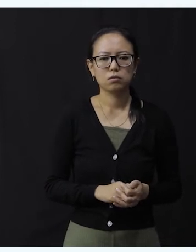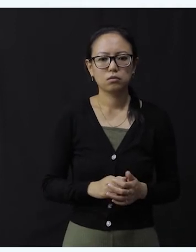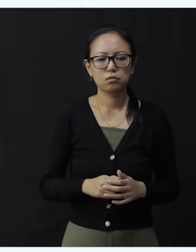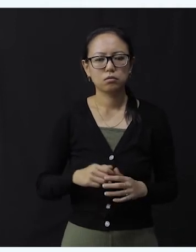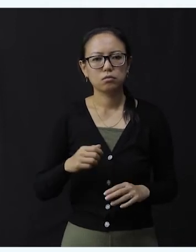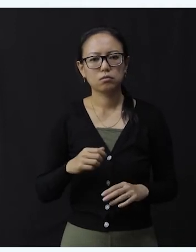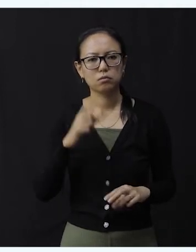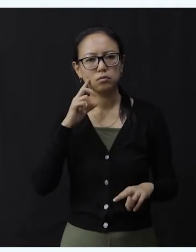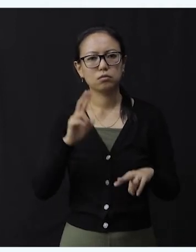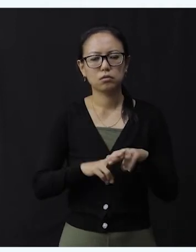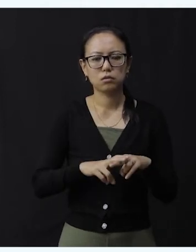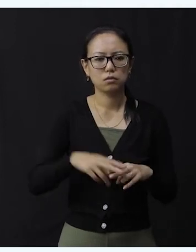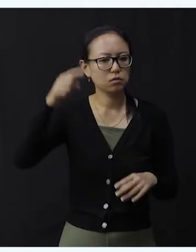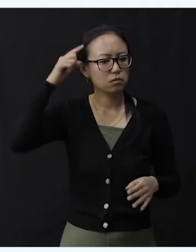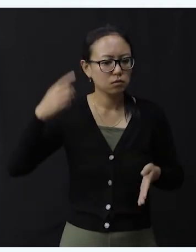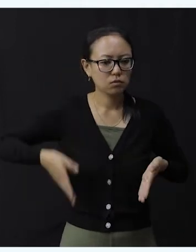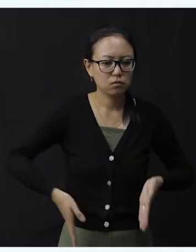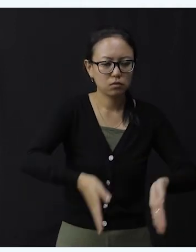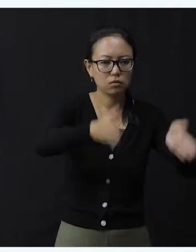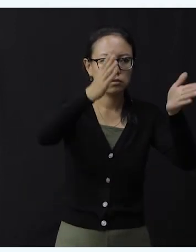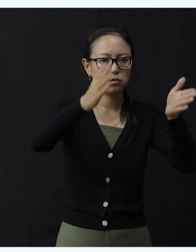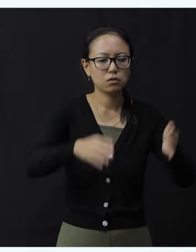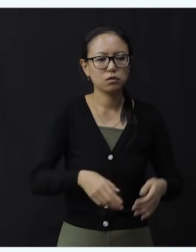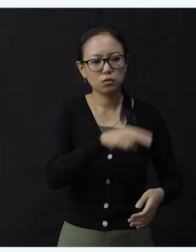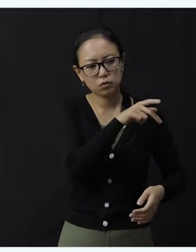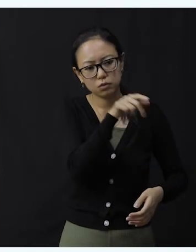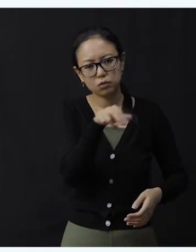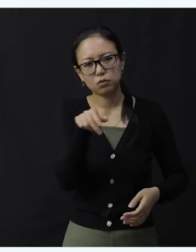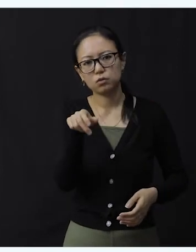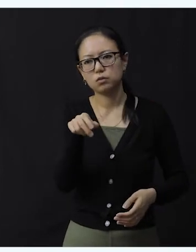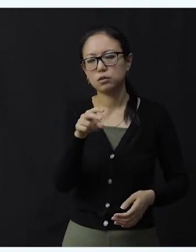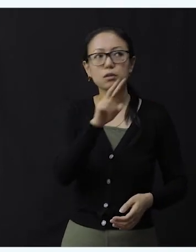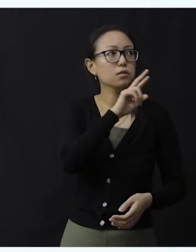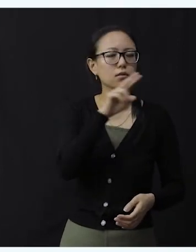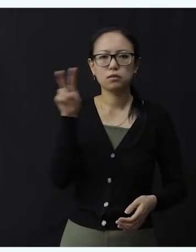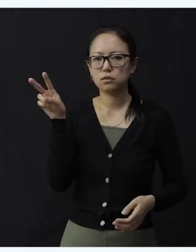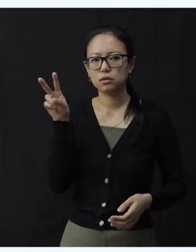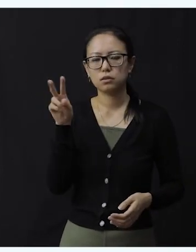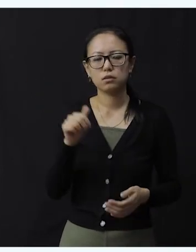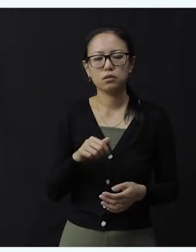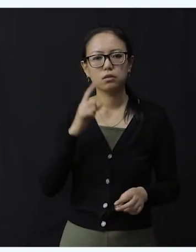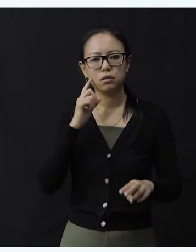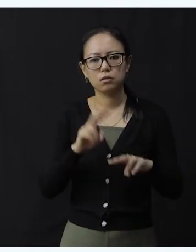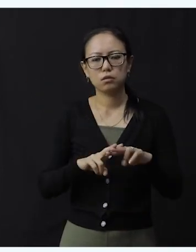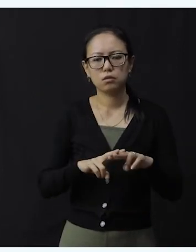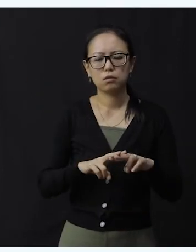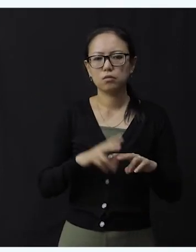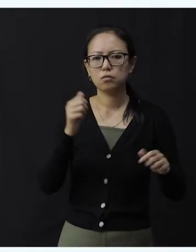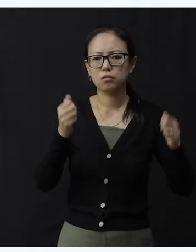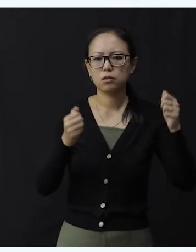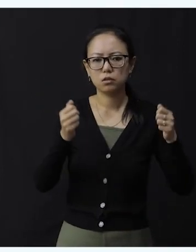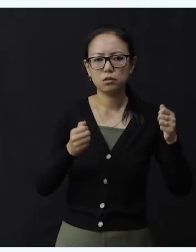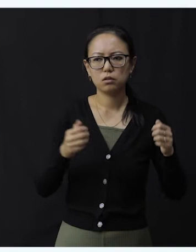you have to watch the turning vehicles. And the next important safety rules is that you have